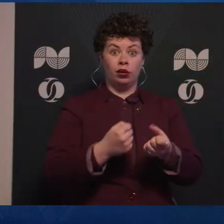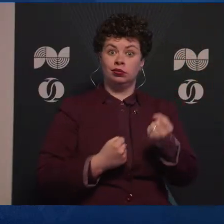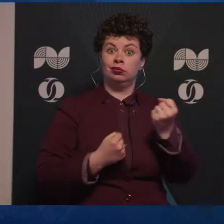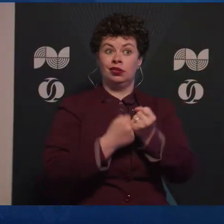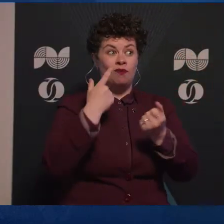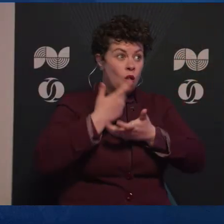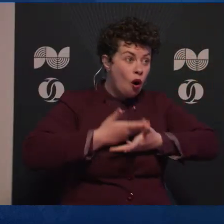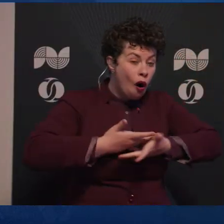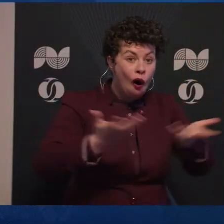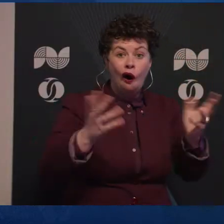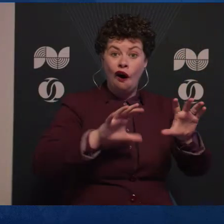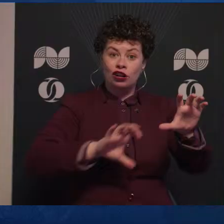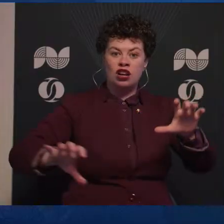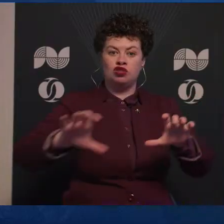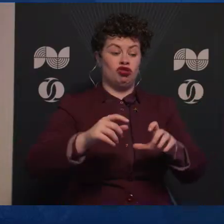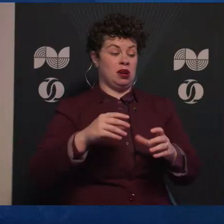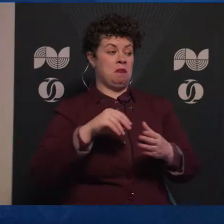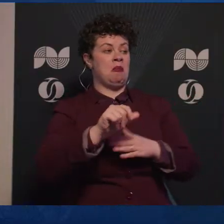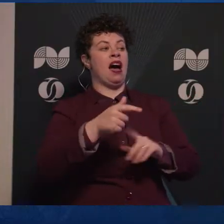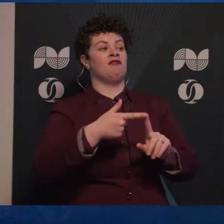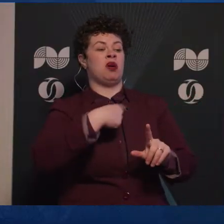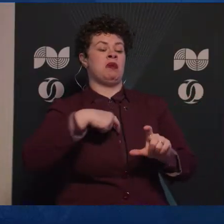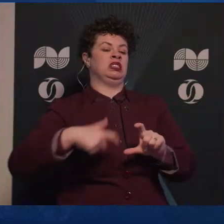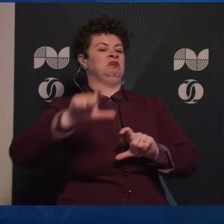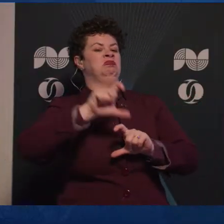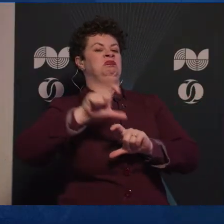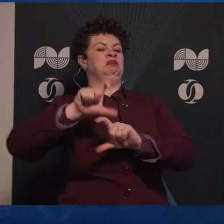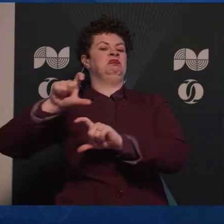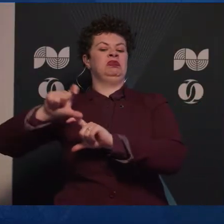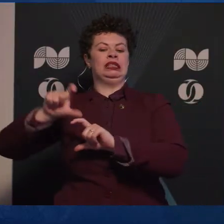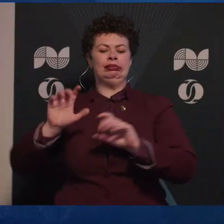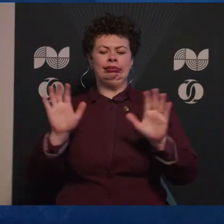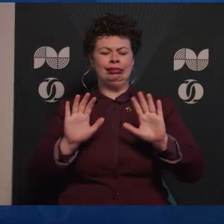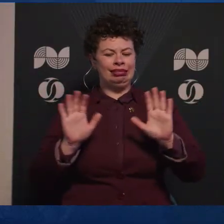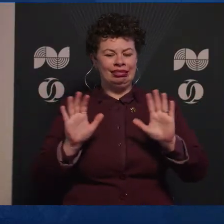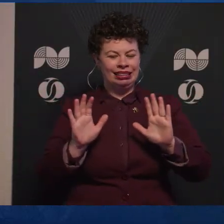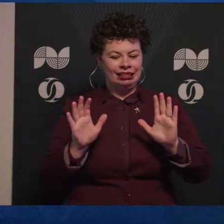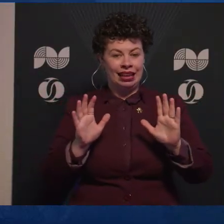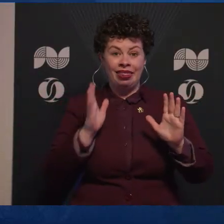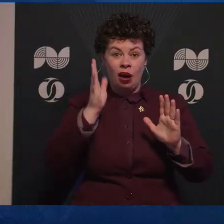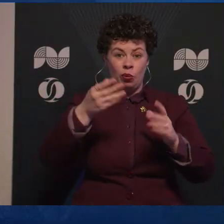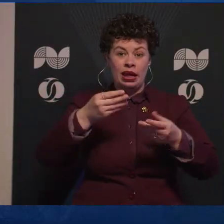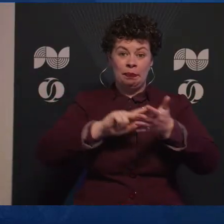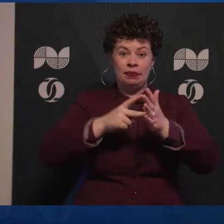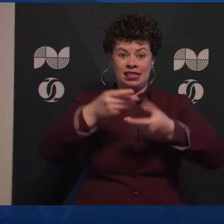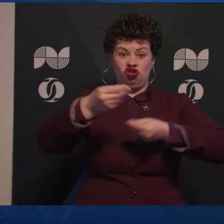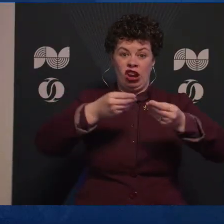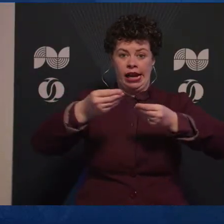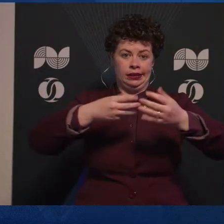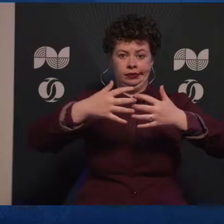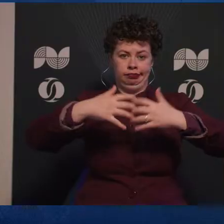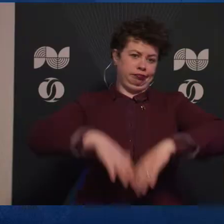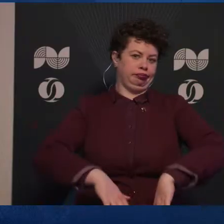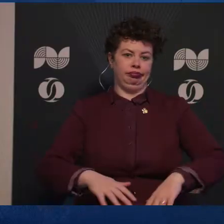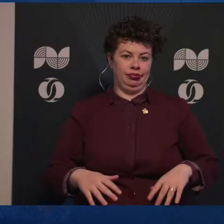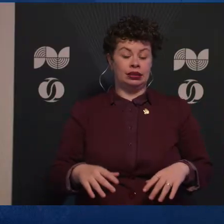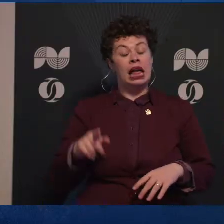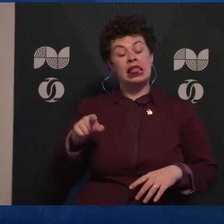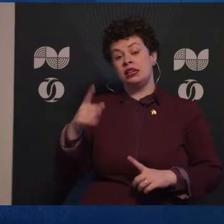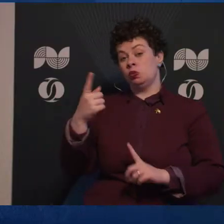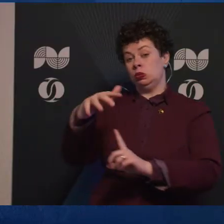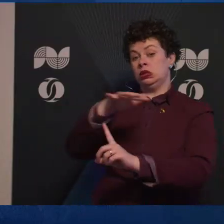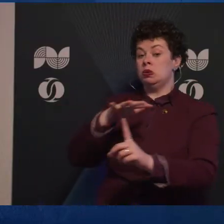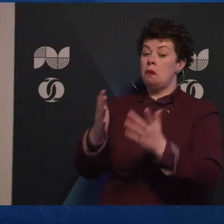country to have local content requirements going to lead to a collapse in trade. And so the fact that this is one case where it might have